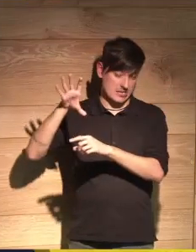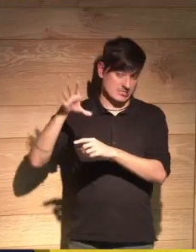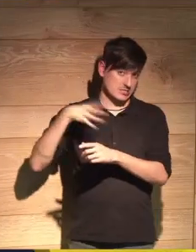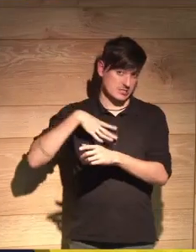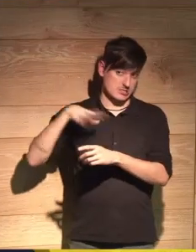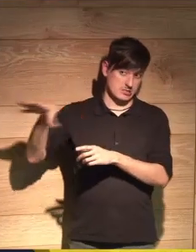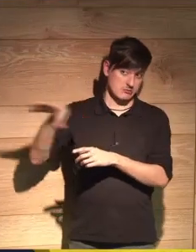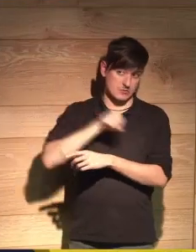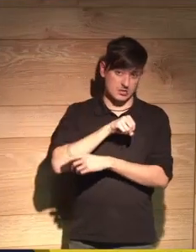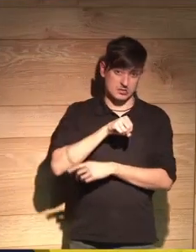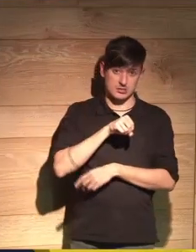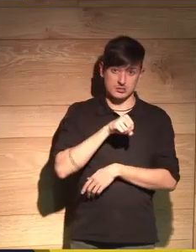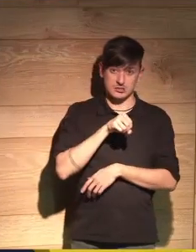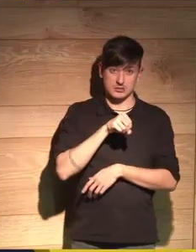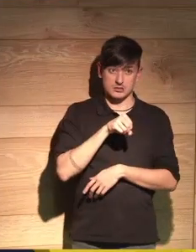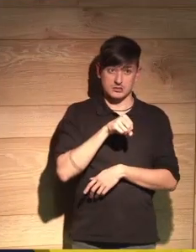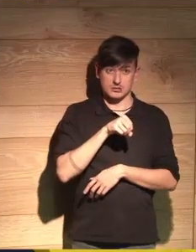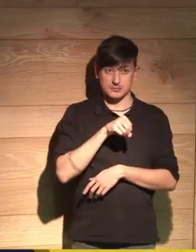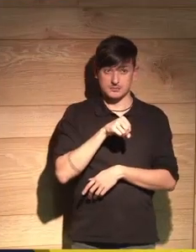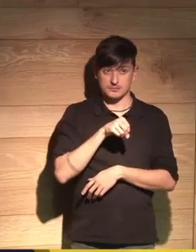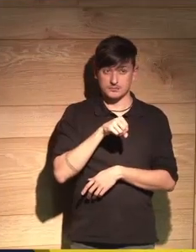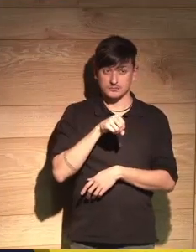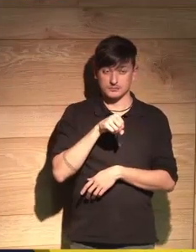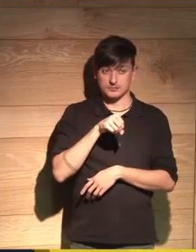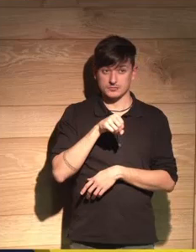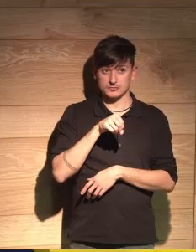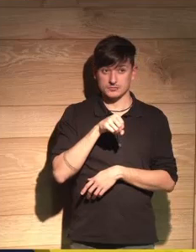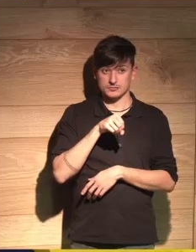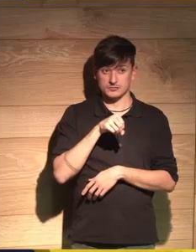With these things, the big question is,